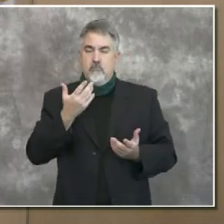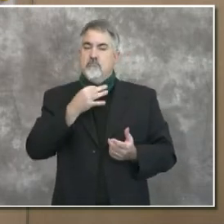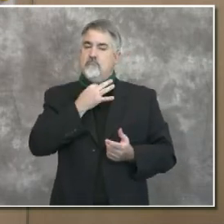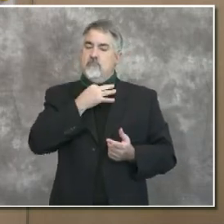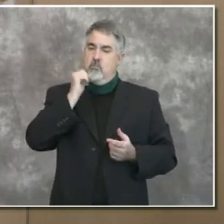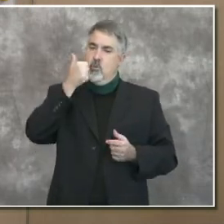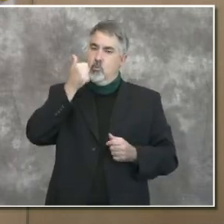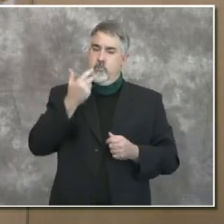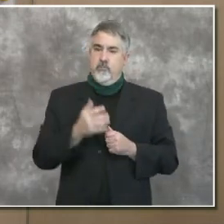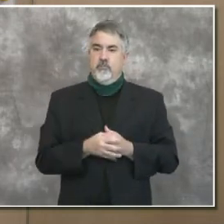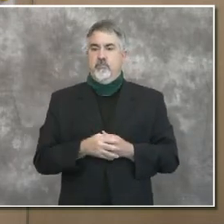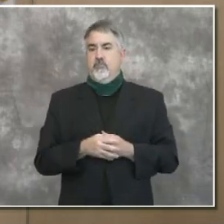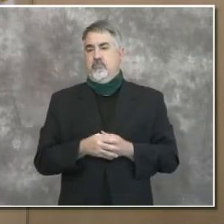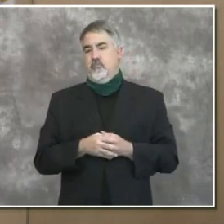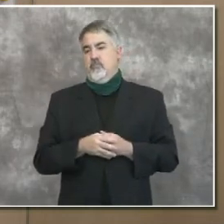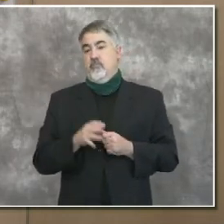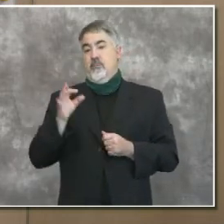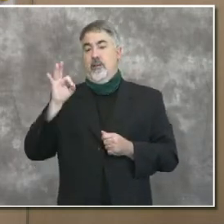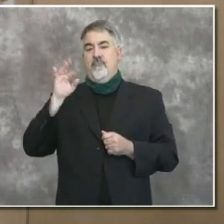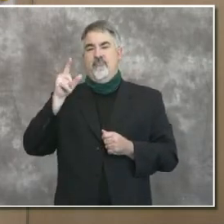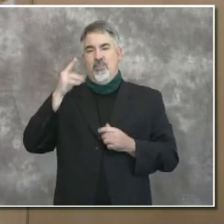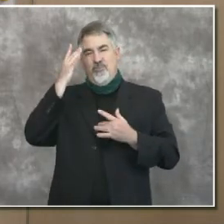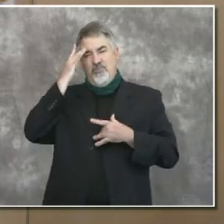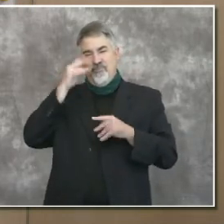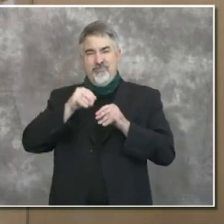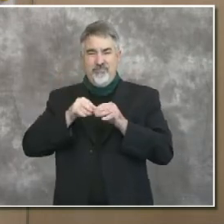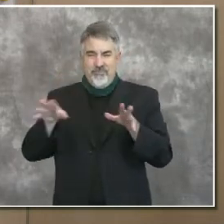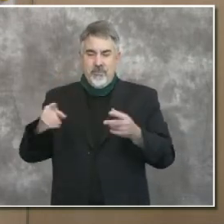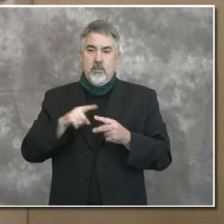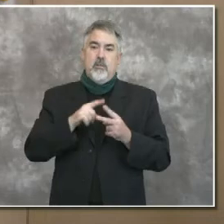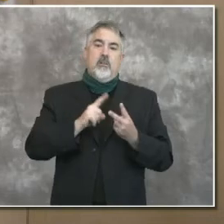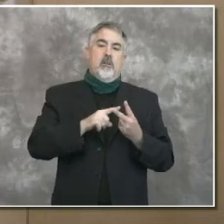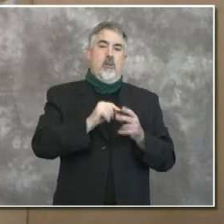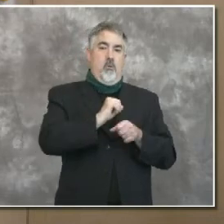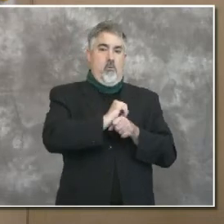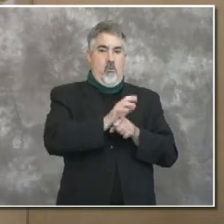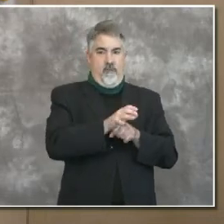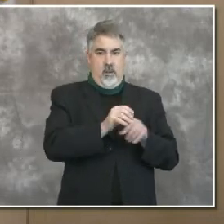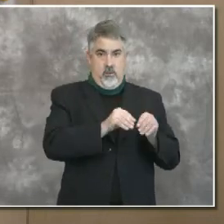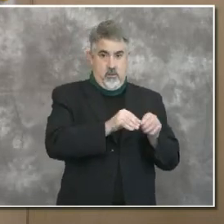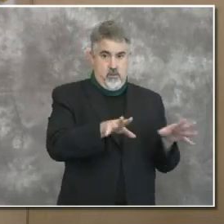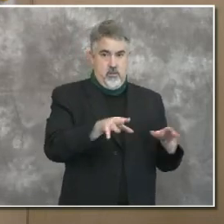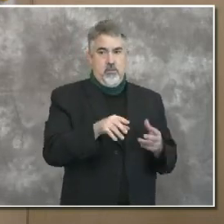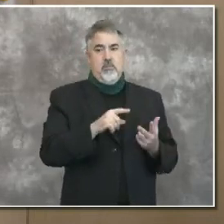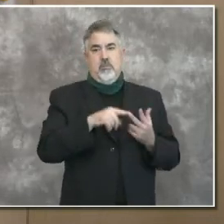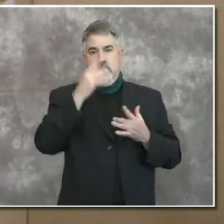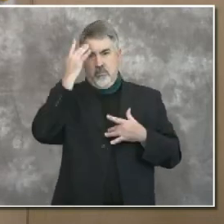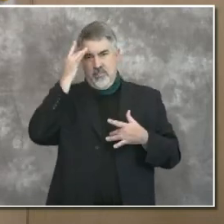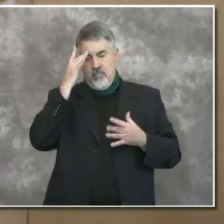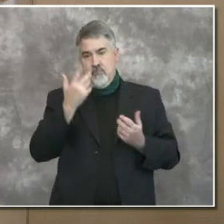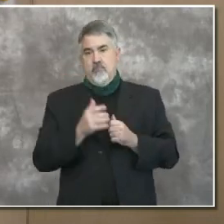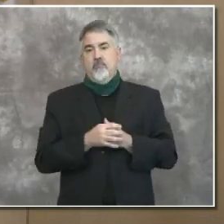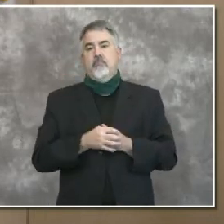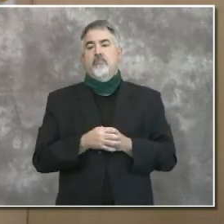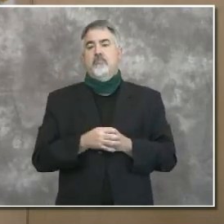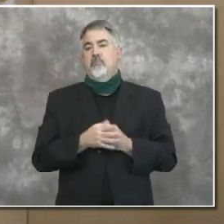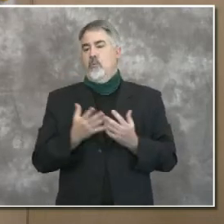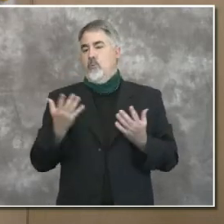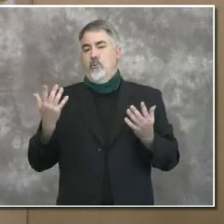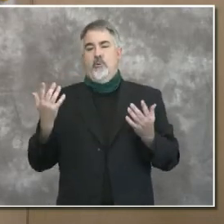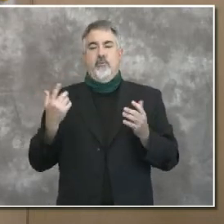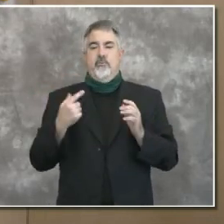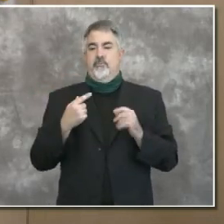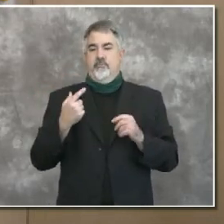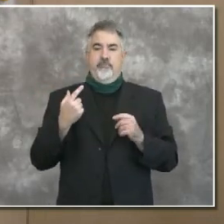illnesses, it is COVID like illnesses, or COVID syndromic